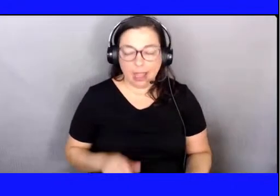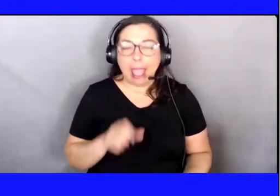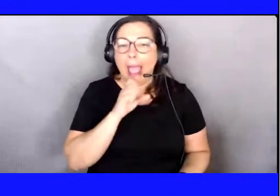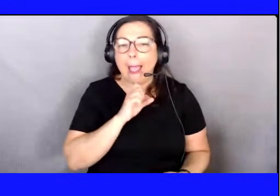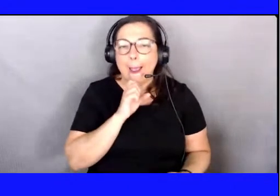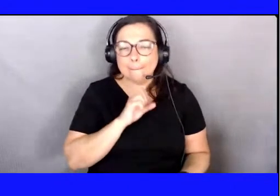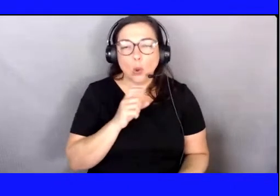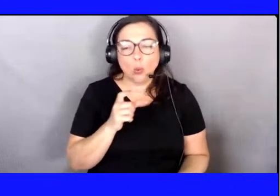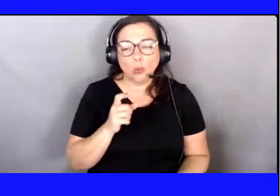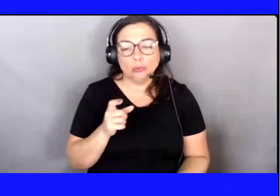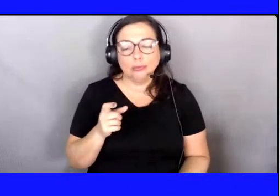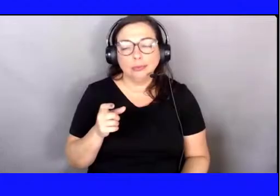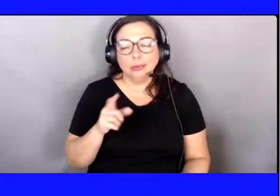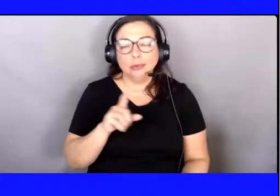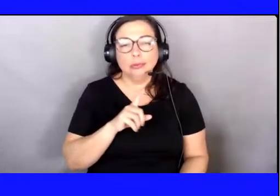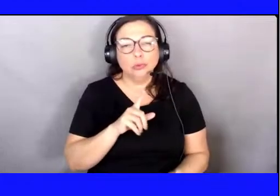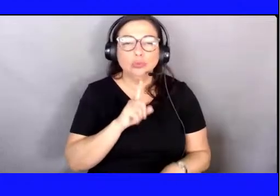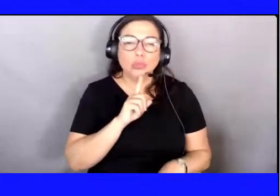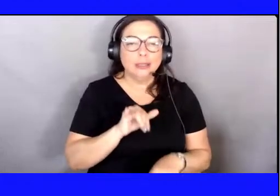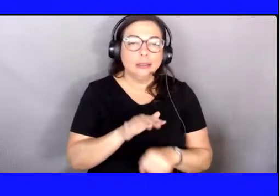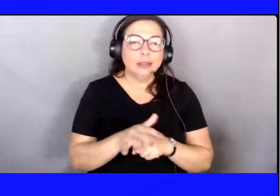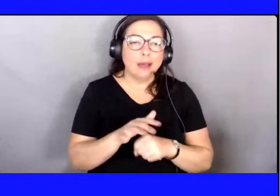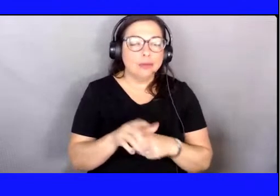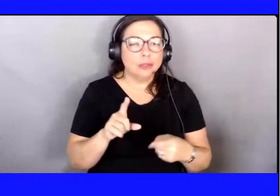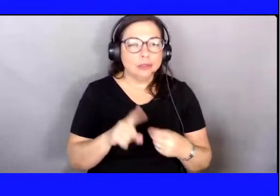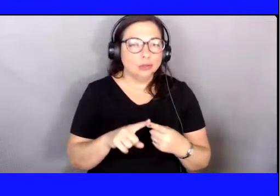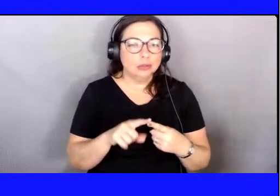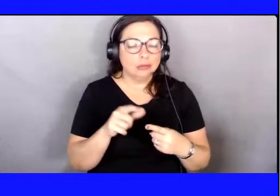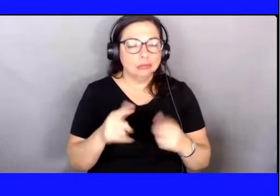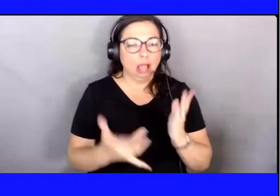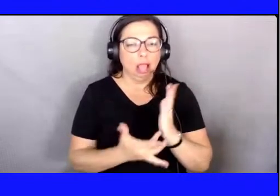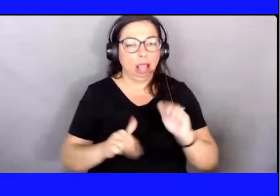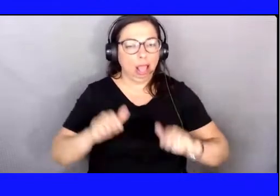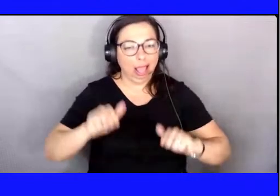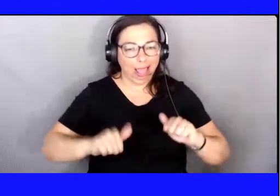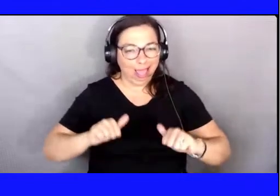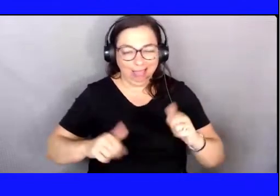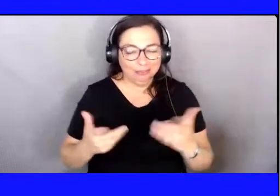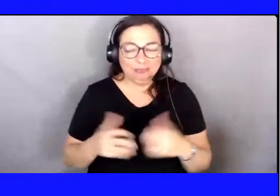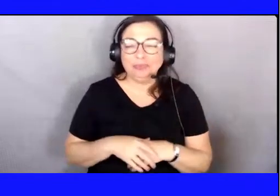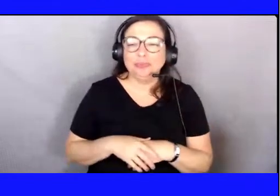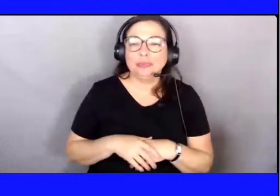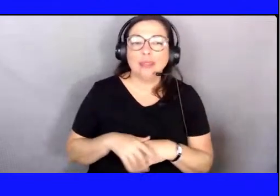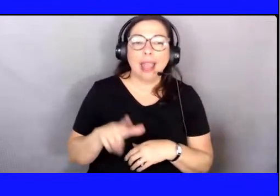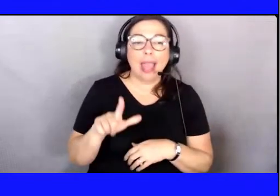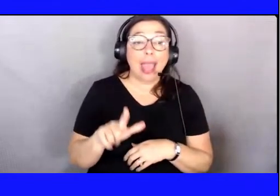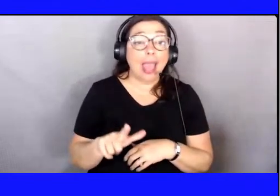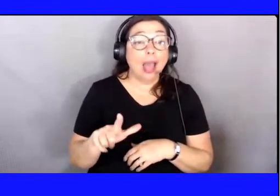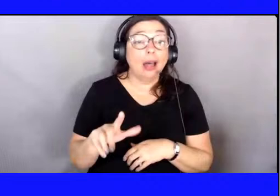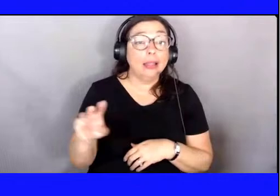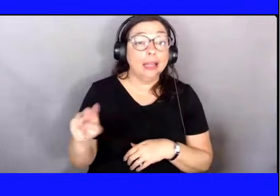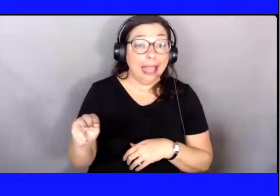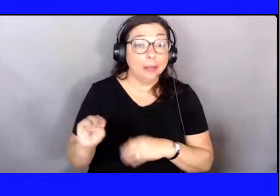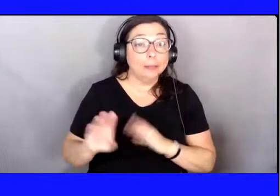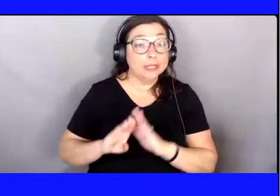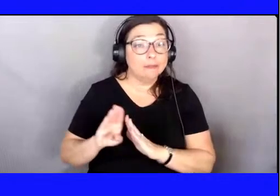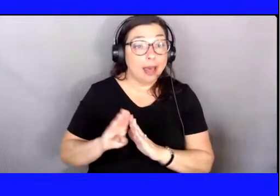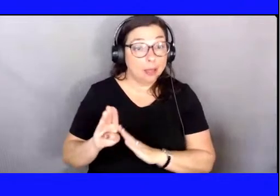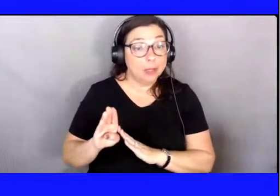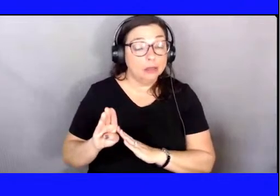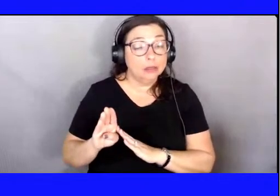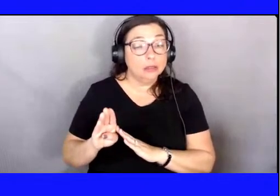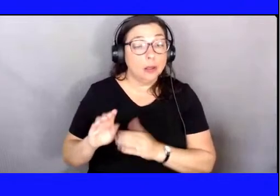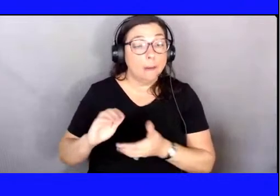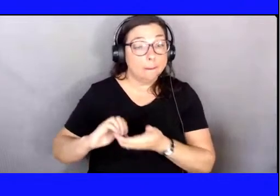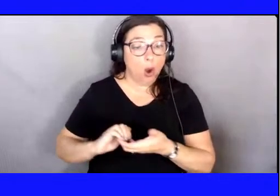be completely illiterate technologically. We're also joined by L&M Development Partners, as I said,